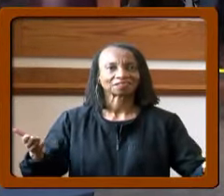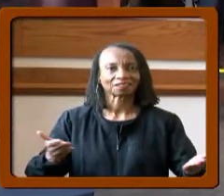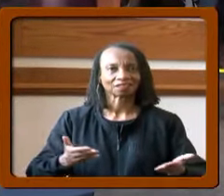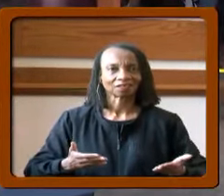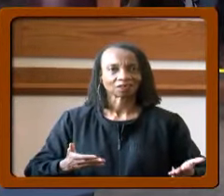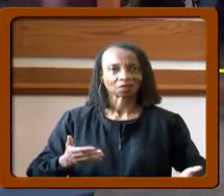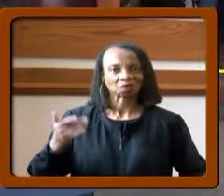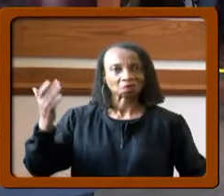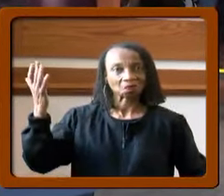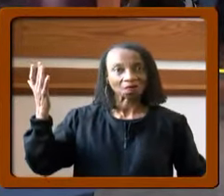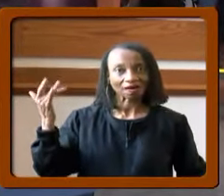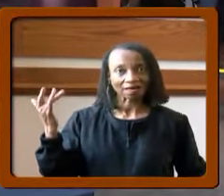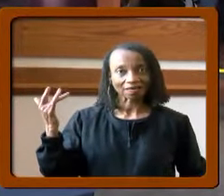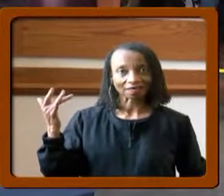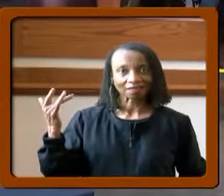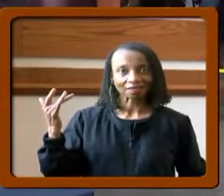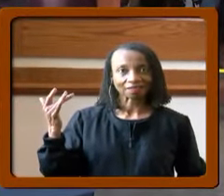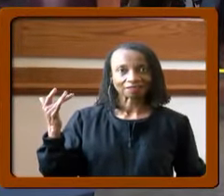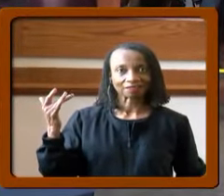only because